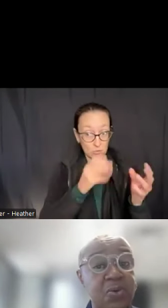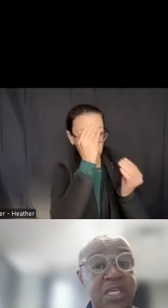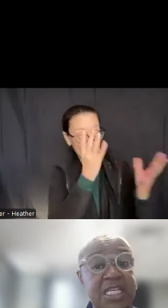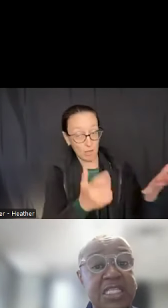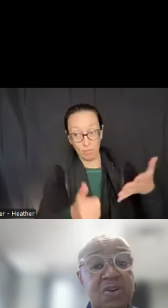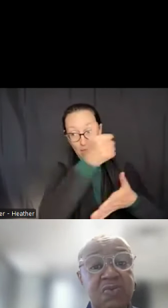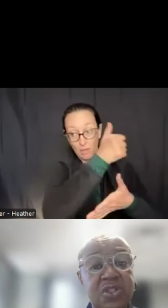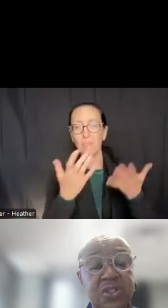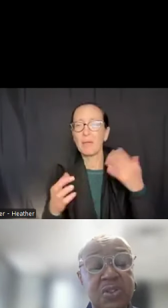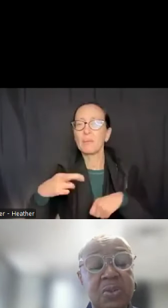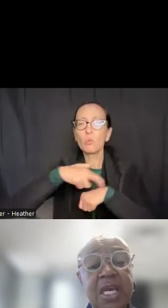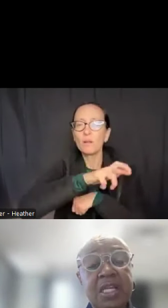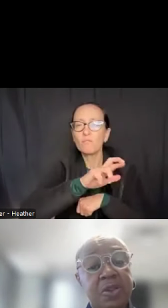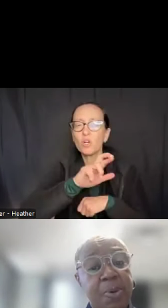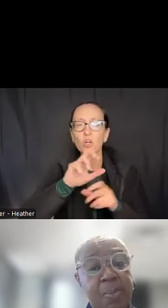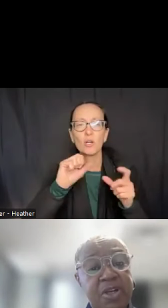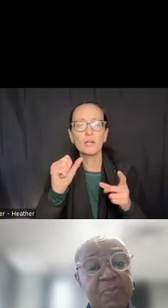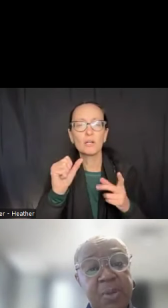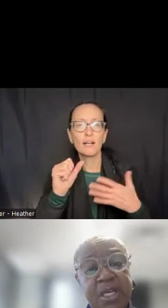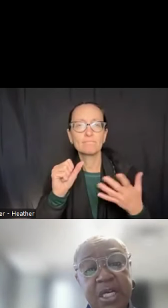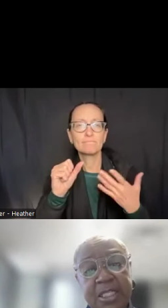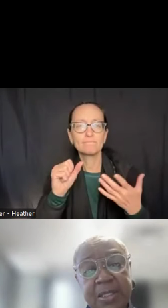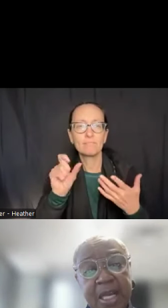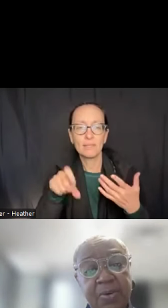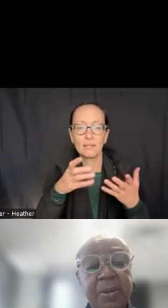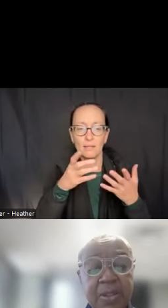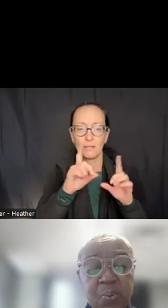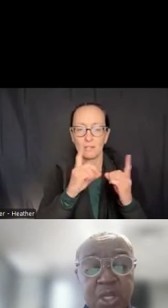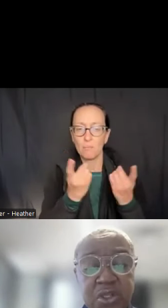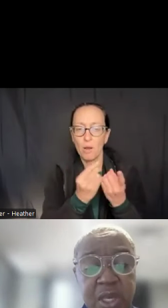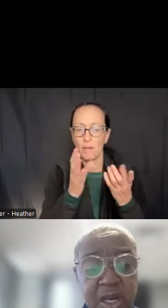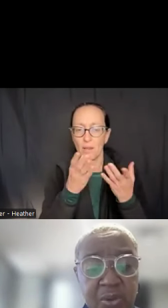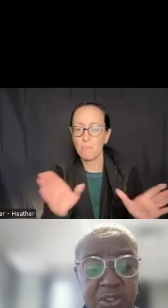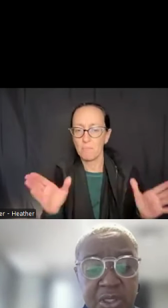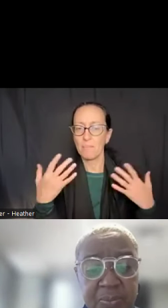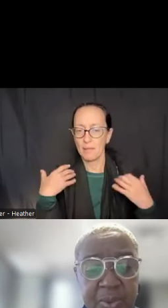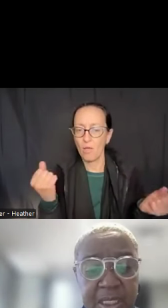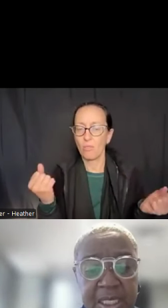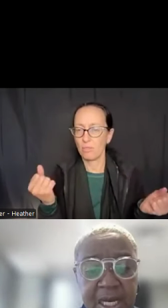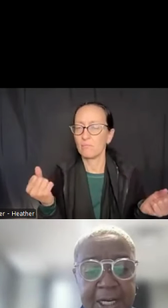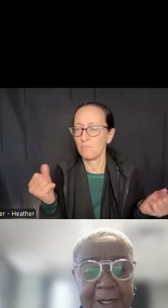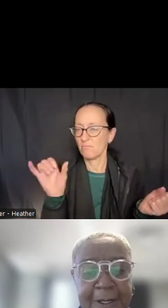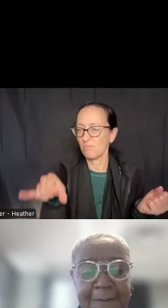refer those cases over to the Department of Public Health, then we do that also.